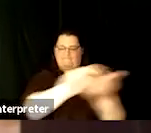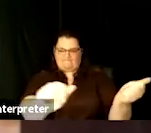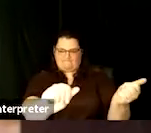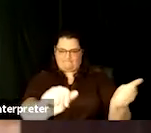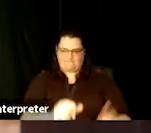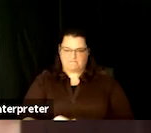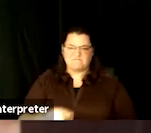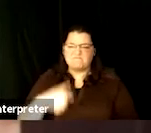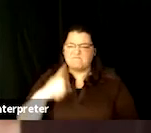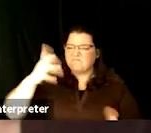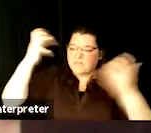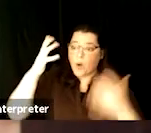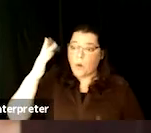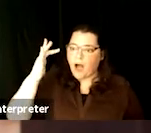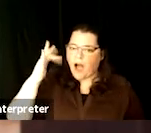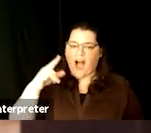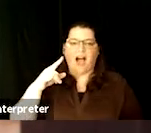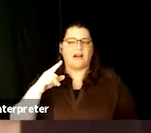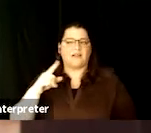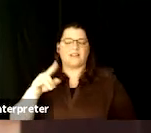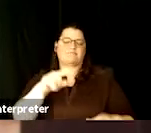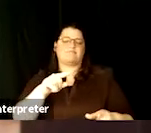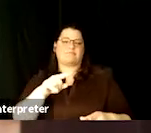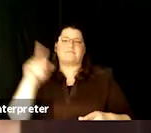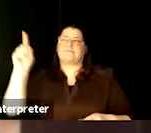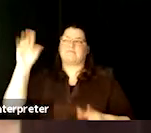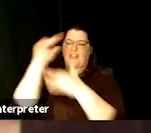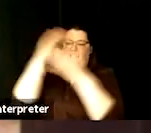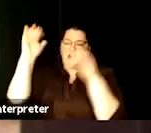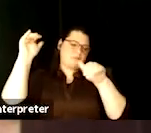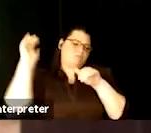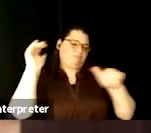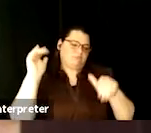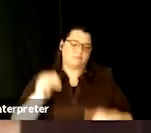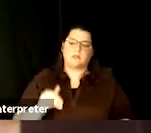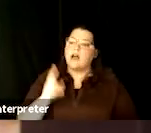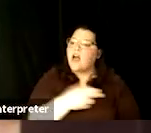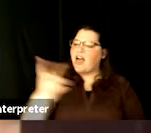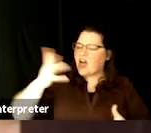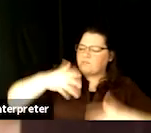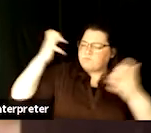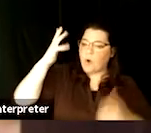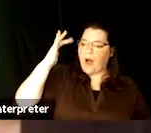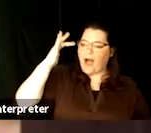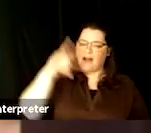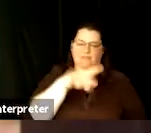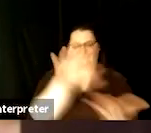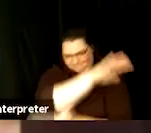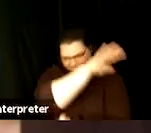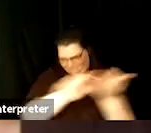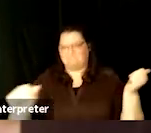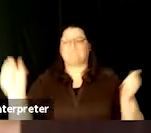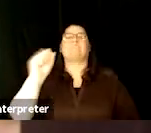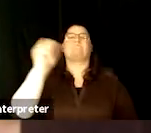mocked. It was in an uproar, for it is destroyed. It is in an uproar,